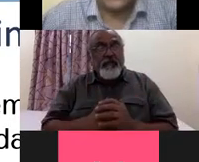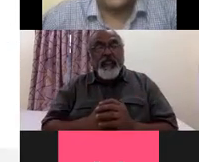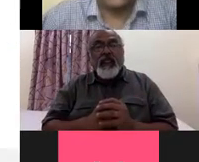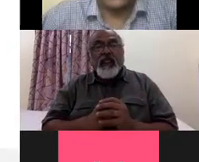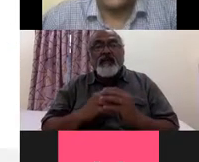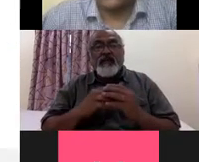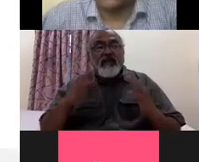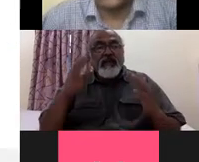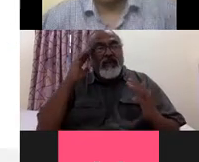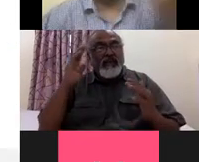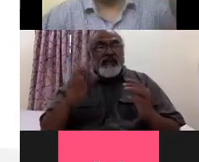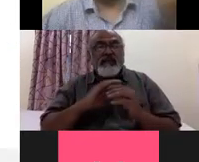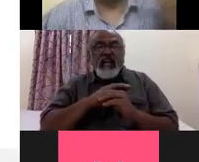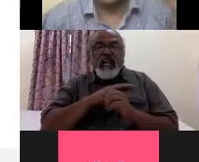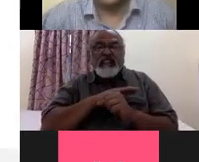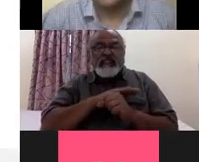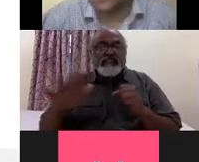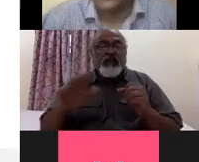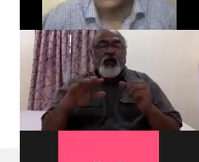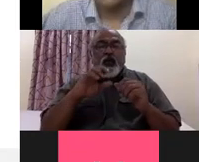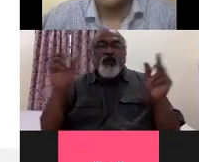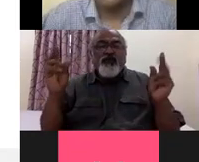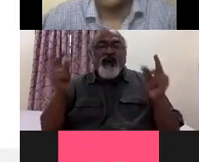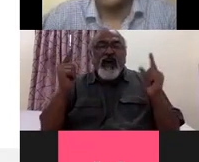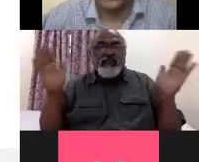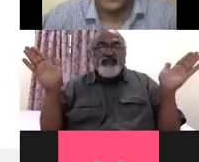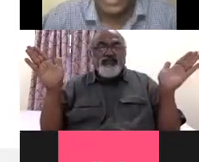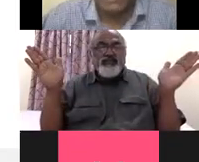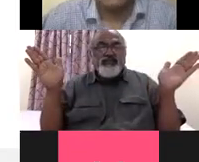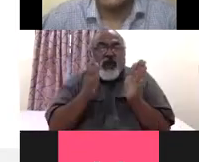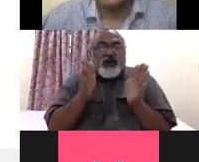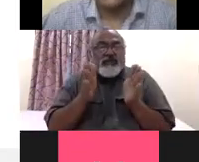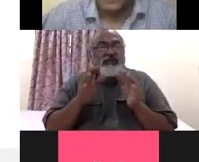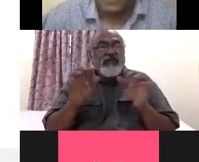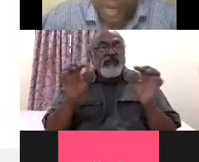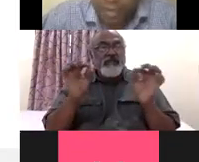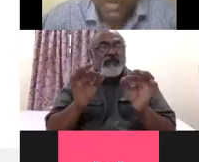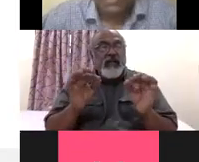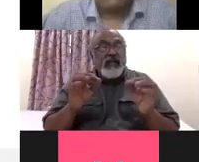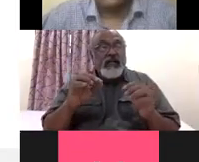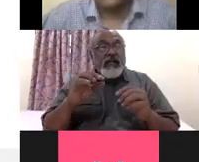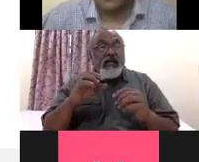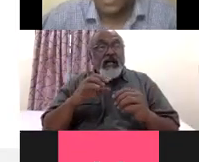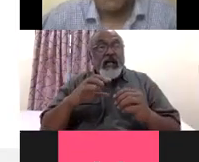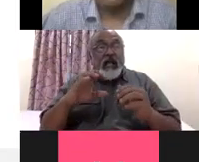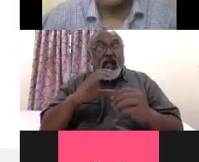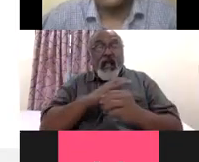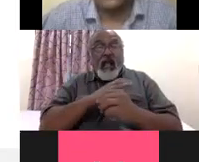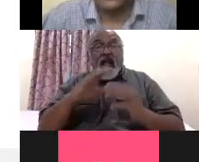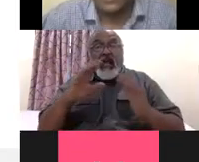an edge of the hour. So quickly summarizing, kya kya kar sakte hain from equal opportunity, enable means